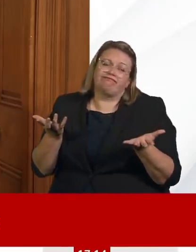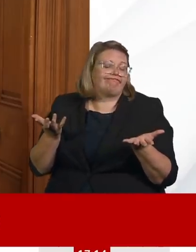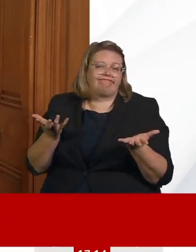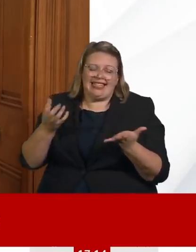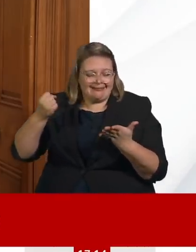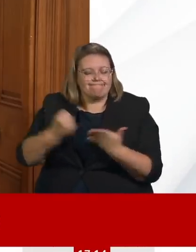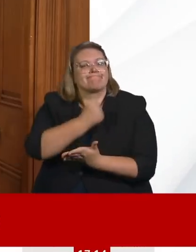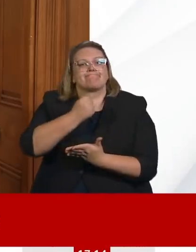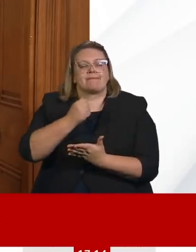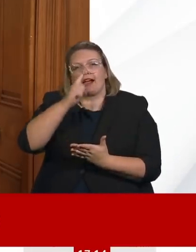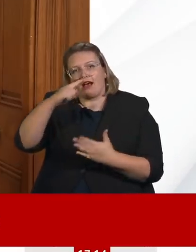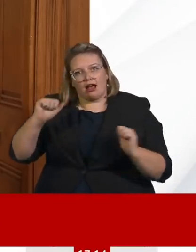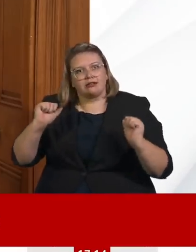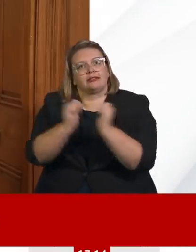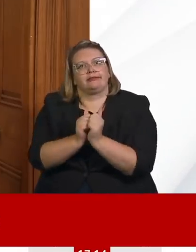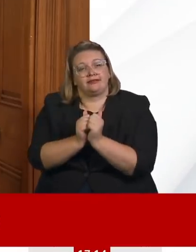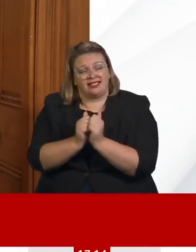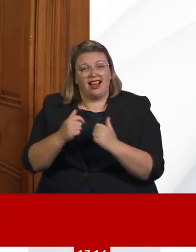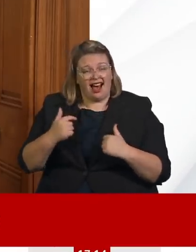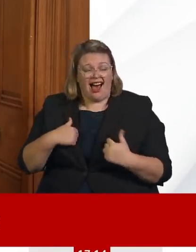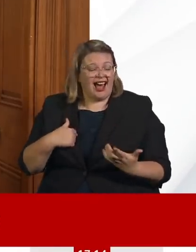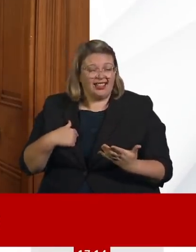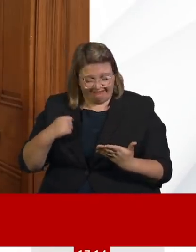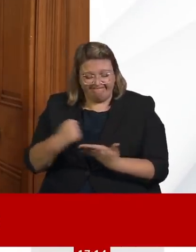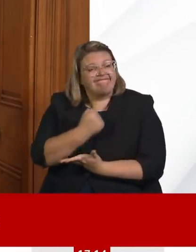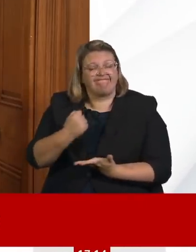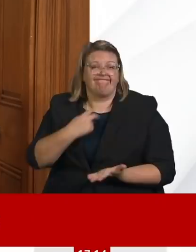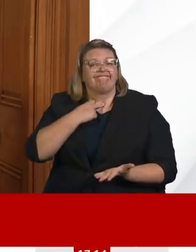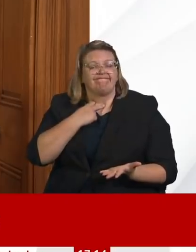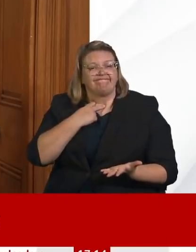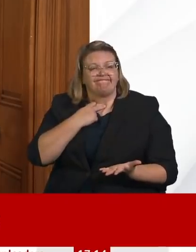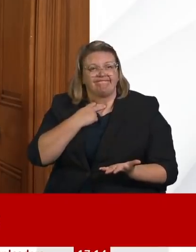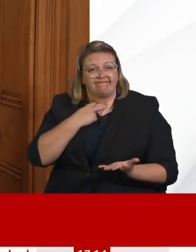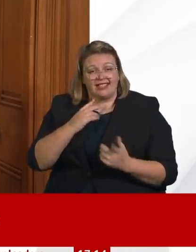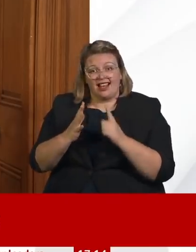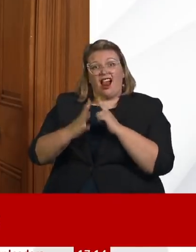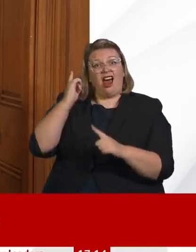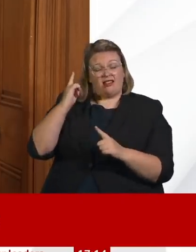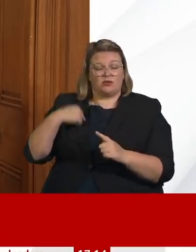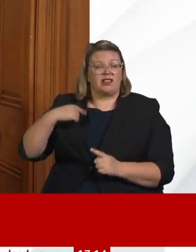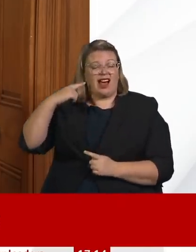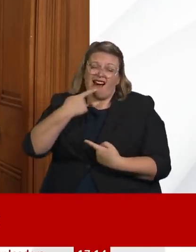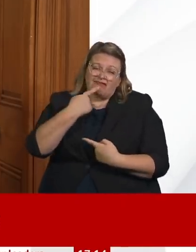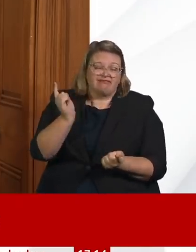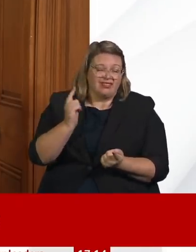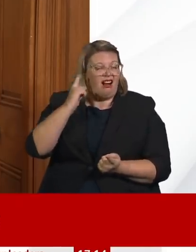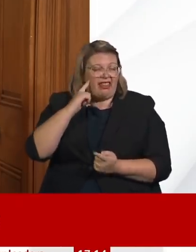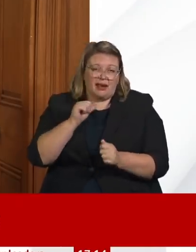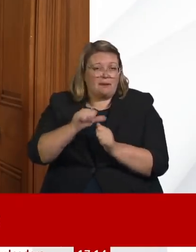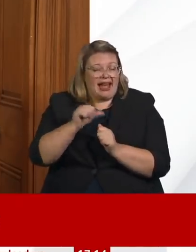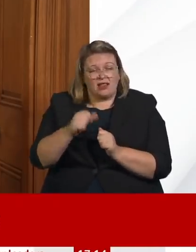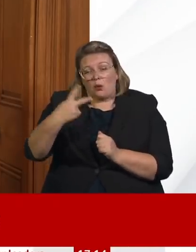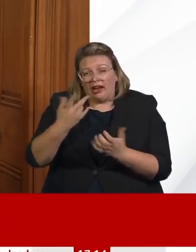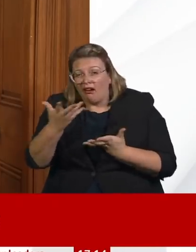wasn't reached, and I do regret this. As I said last week, it would have been better and we would have a better chance